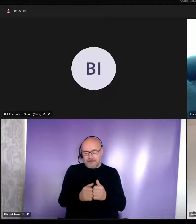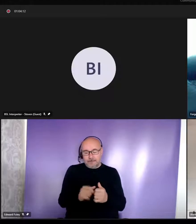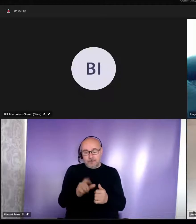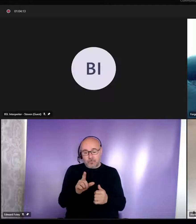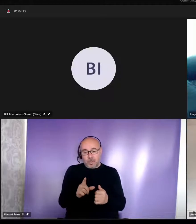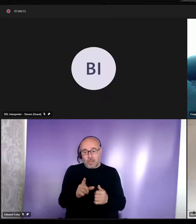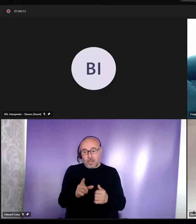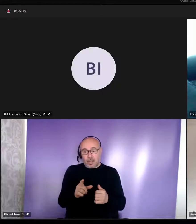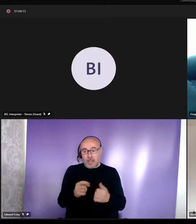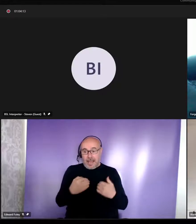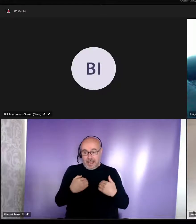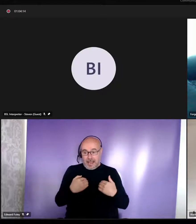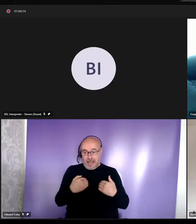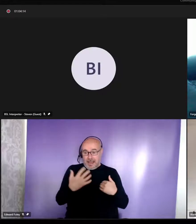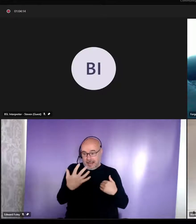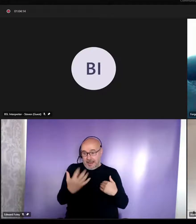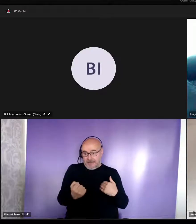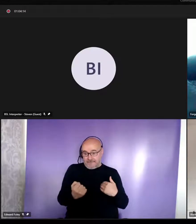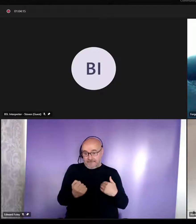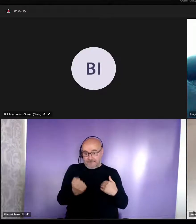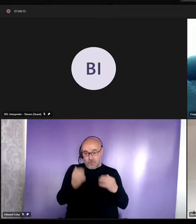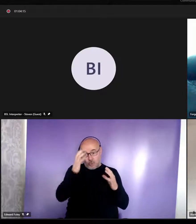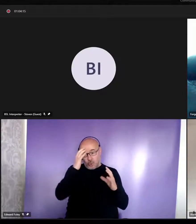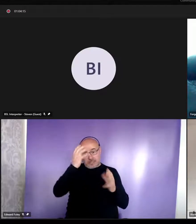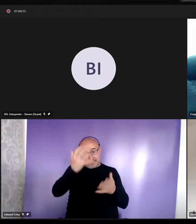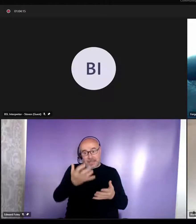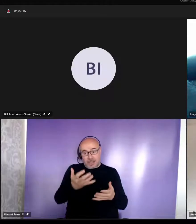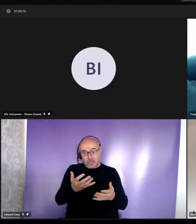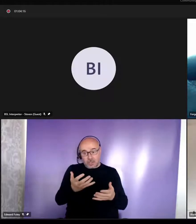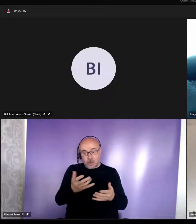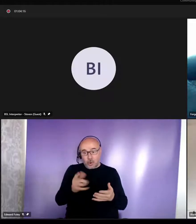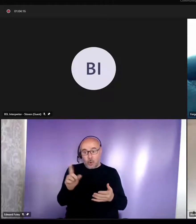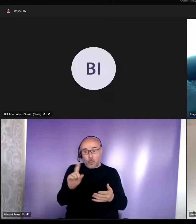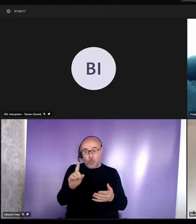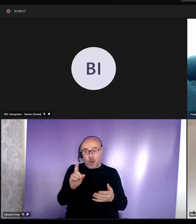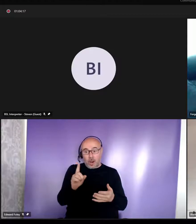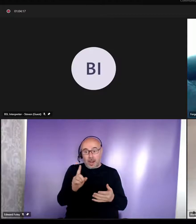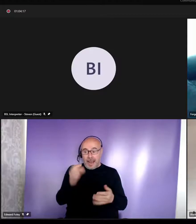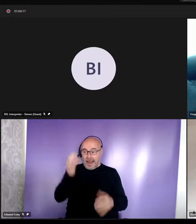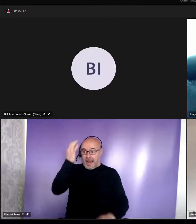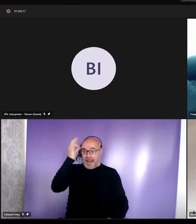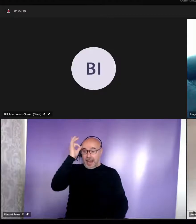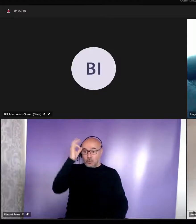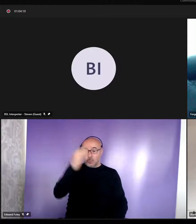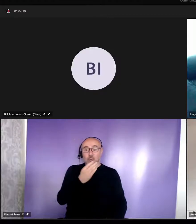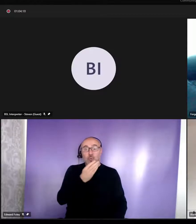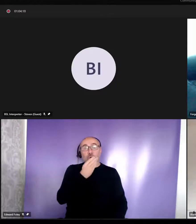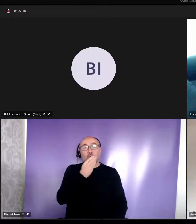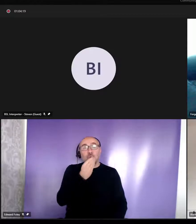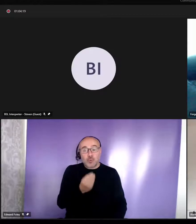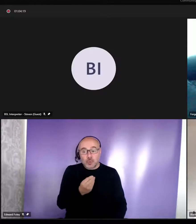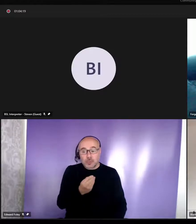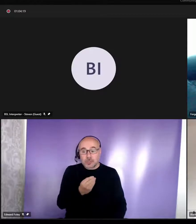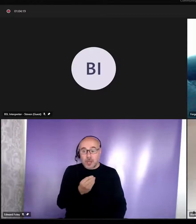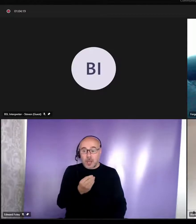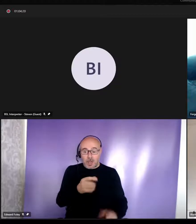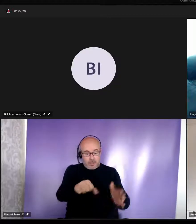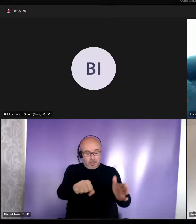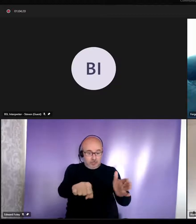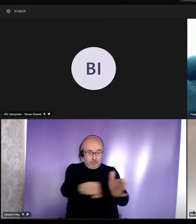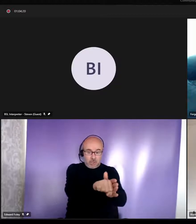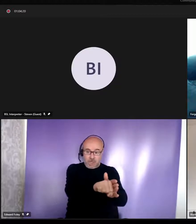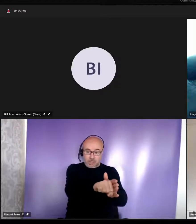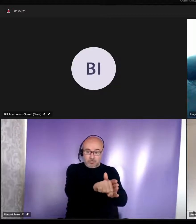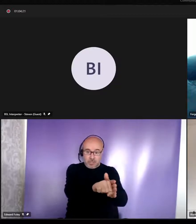I have got concerns about the council vehicles in public spaces. They sit for sometimes a day, 2